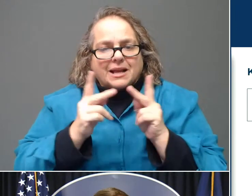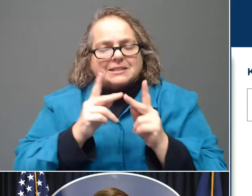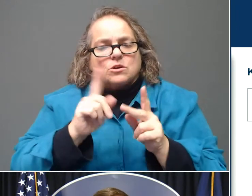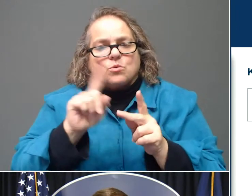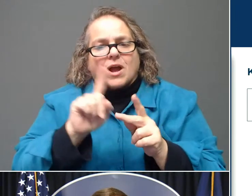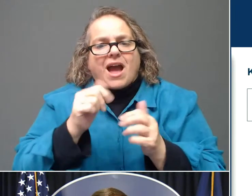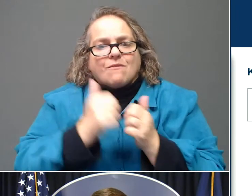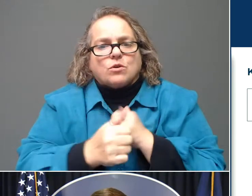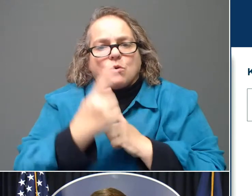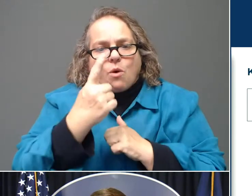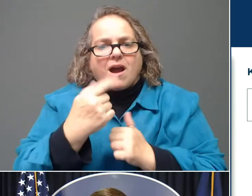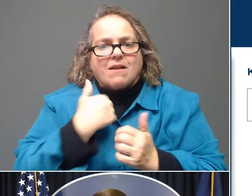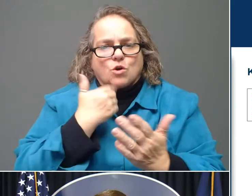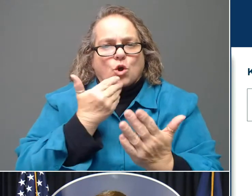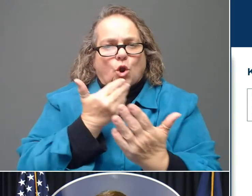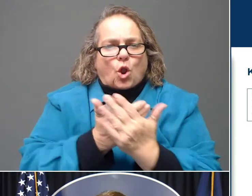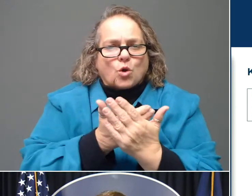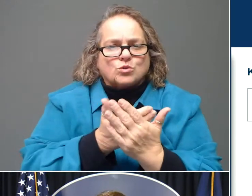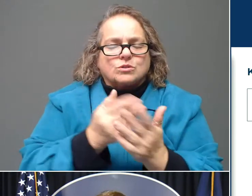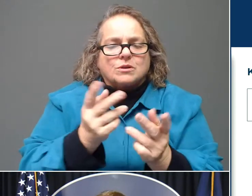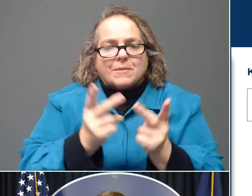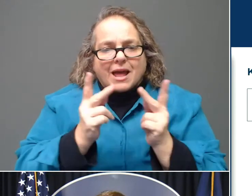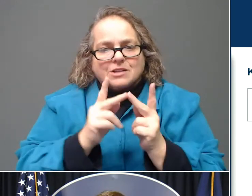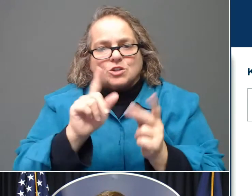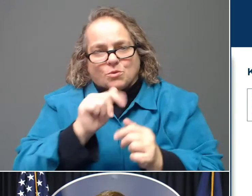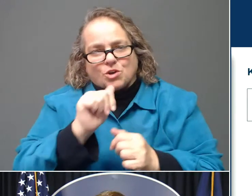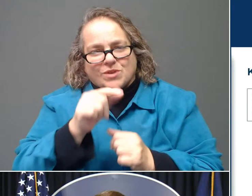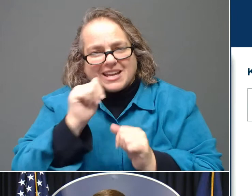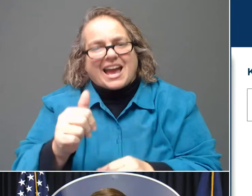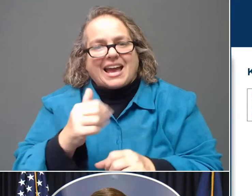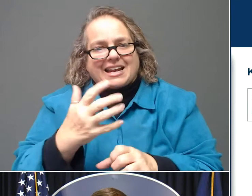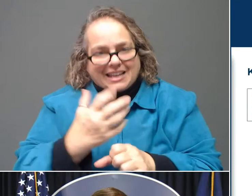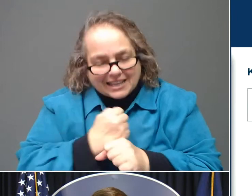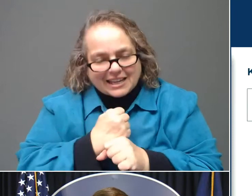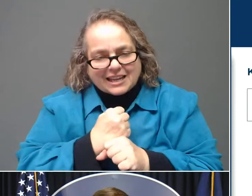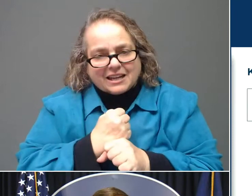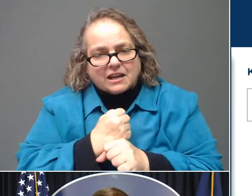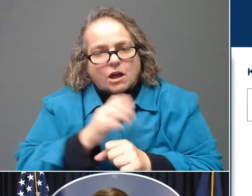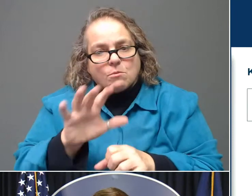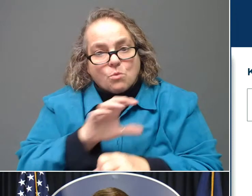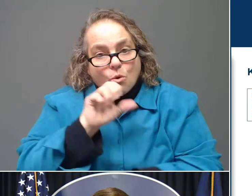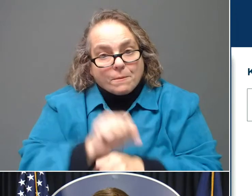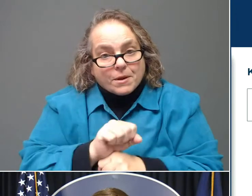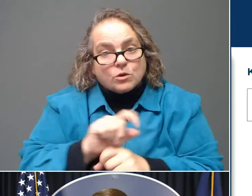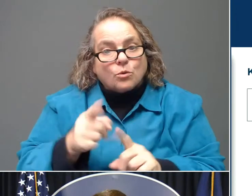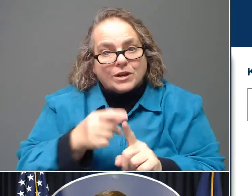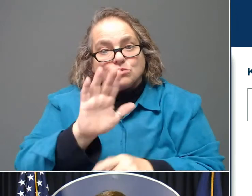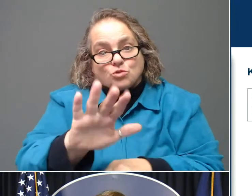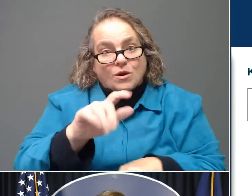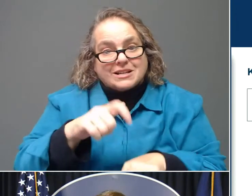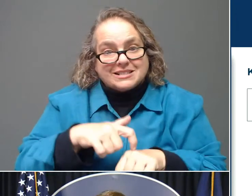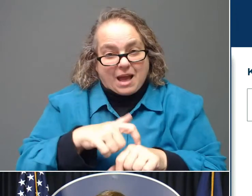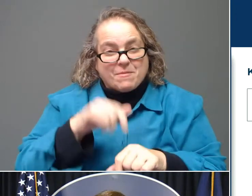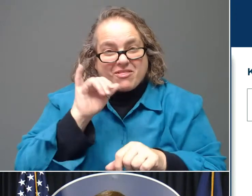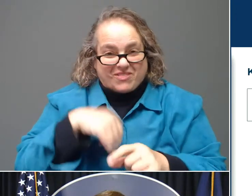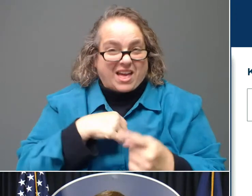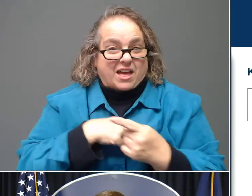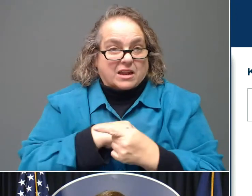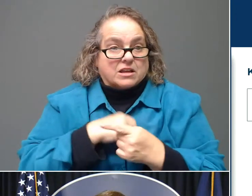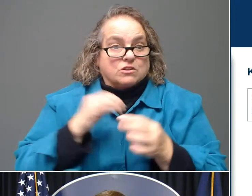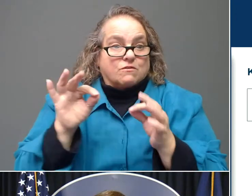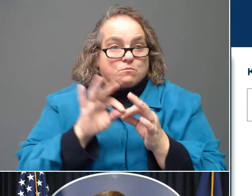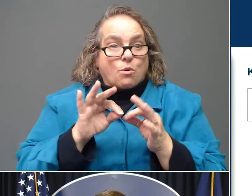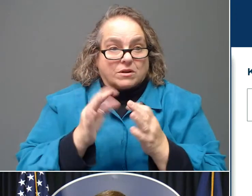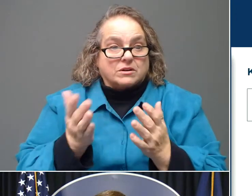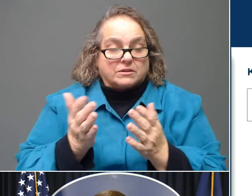to a facility where they can efficiently get an appointment when it's their time, when supply allows, and to